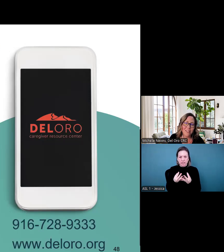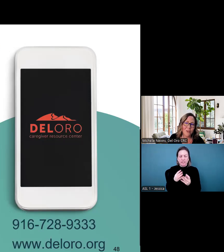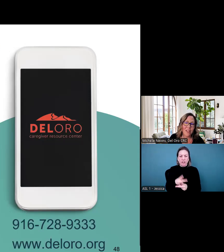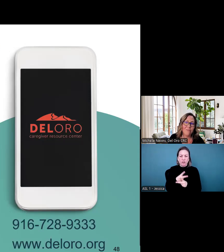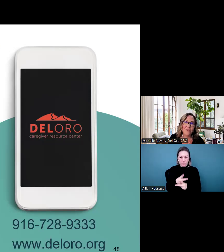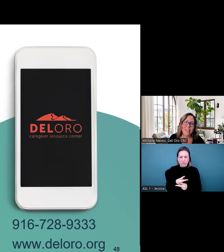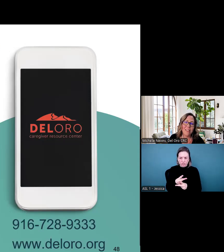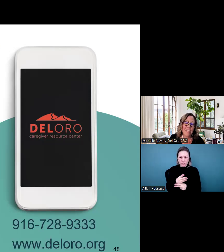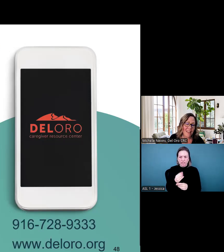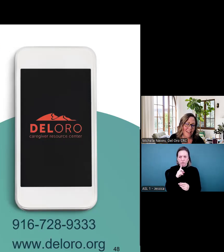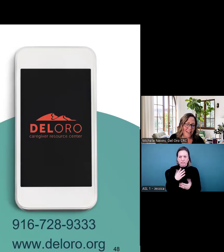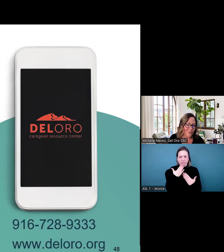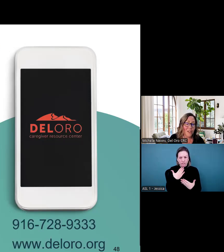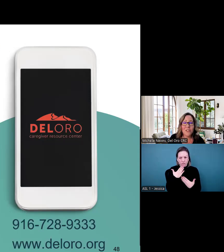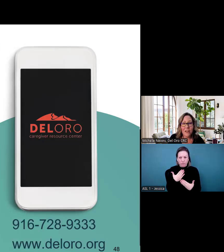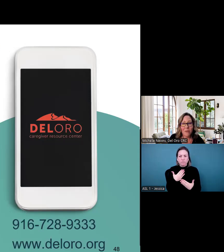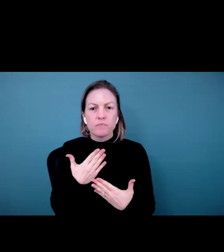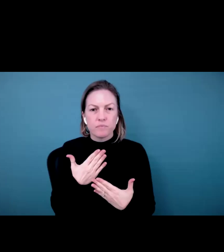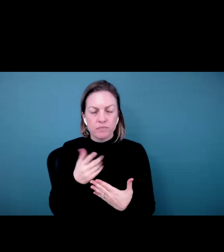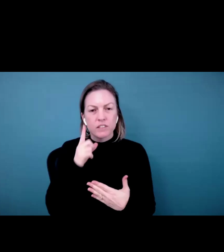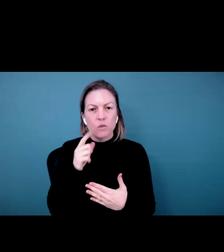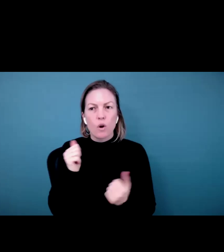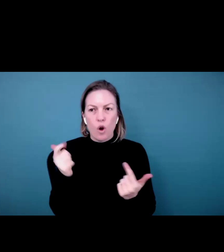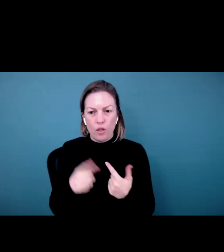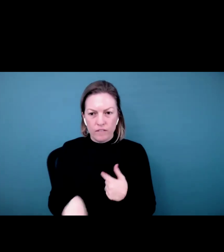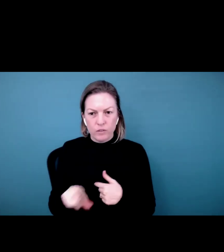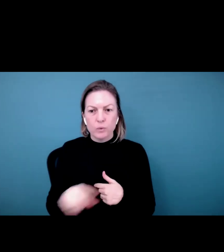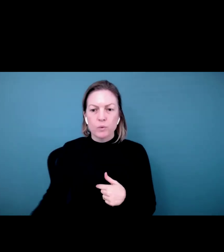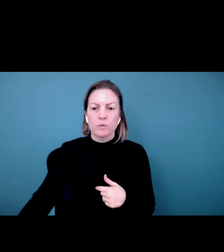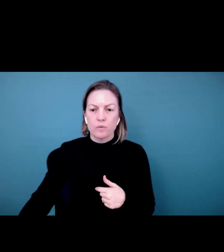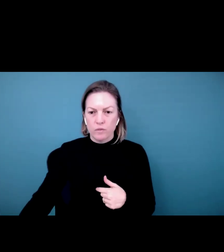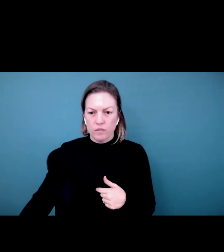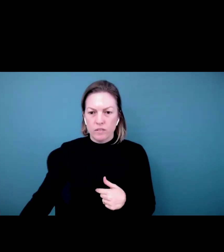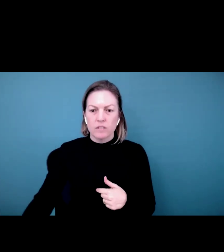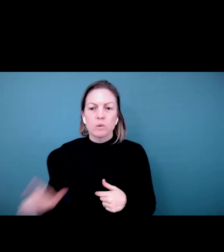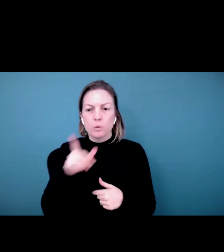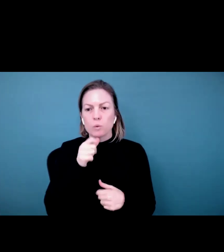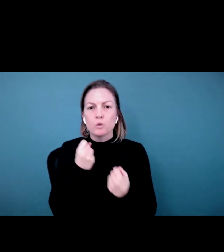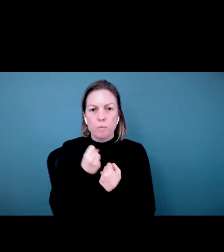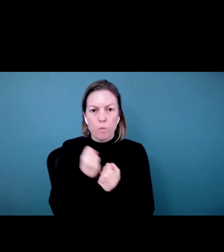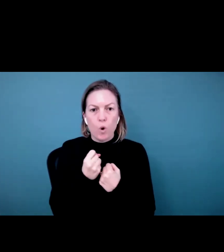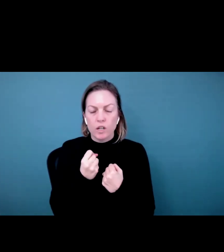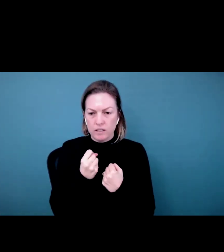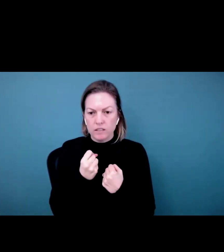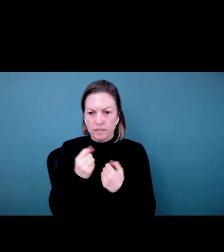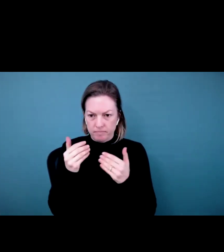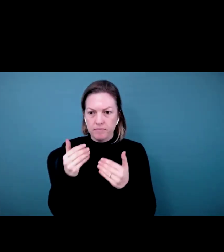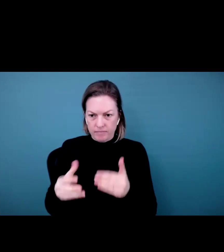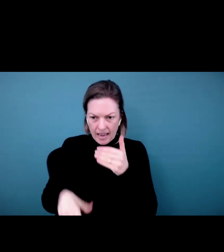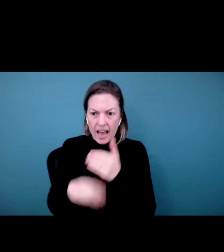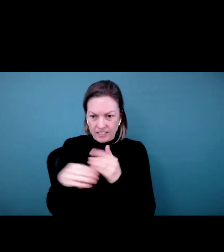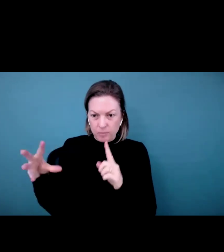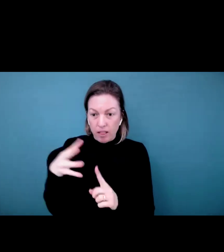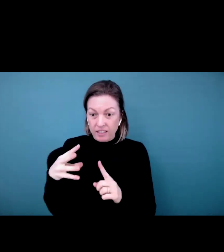just so thankful that for each and every one of you on this call that support caregivers every day and